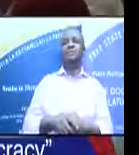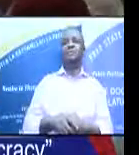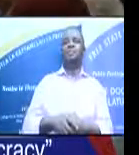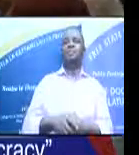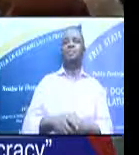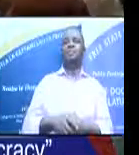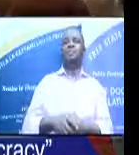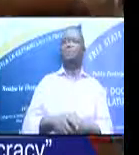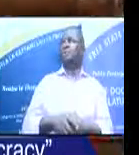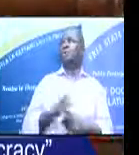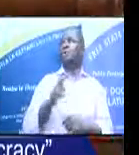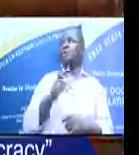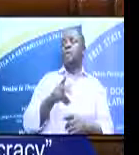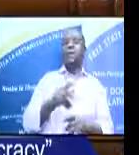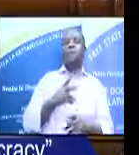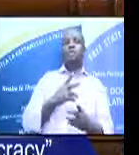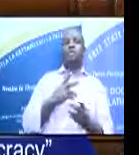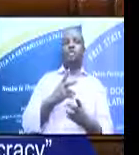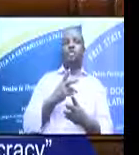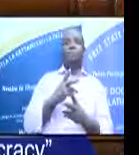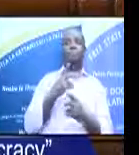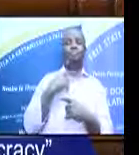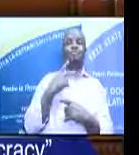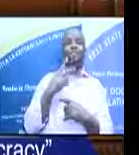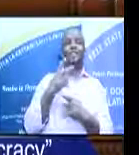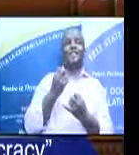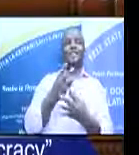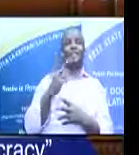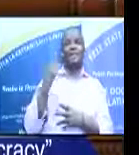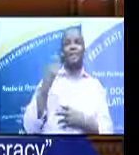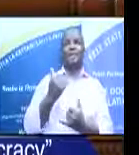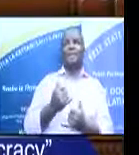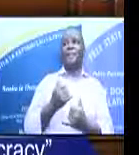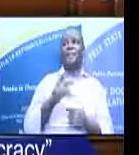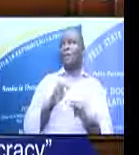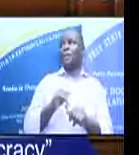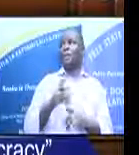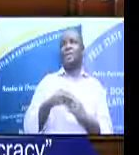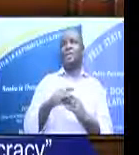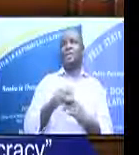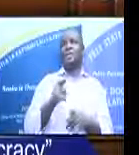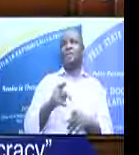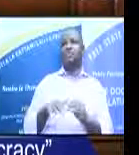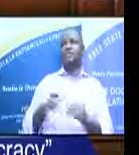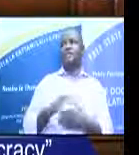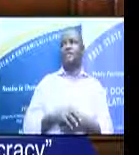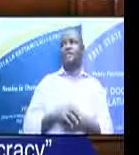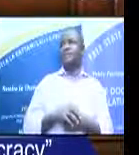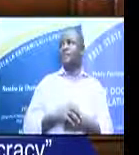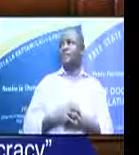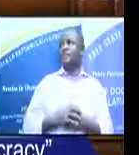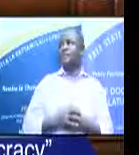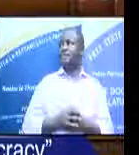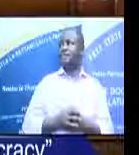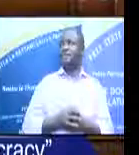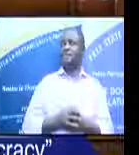I'll attend to you. I'll attend to you. I'm waiting for the member.